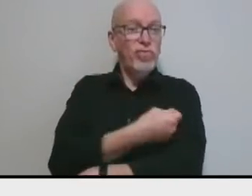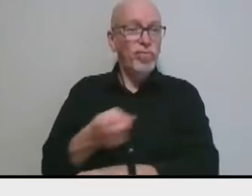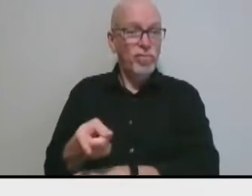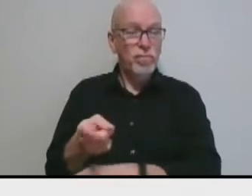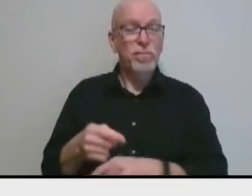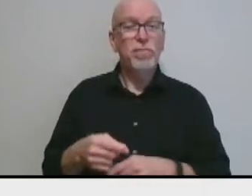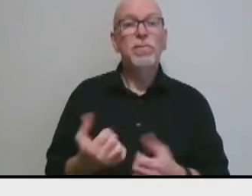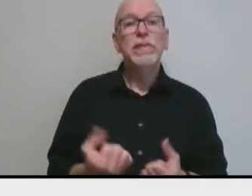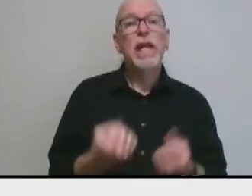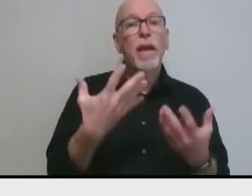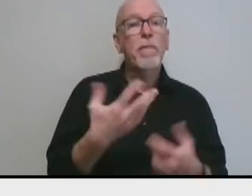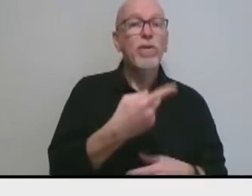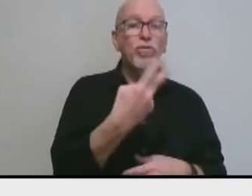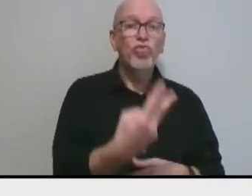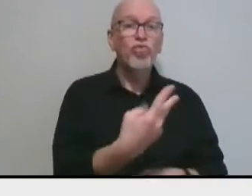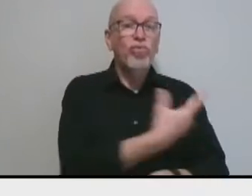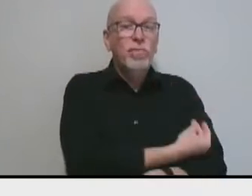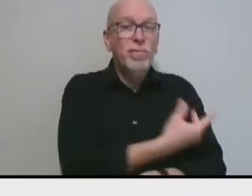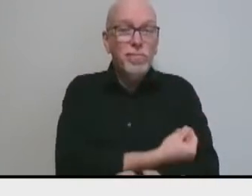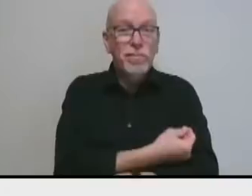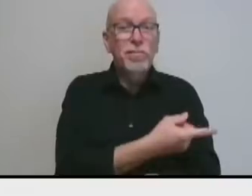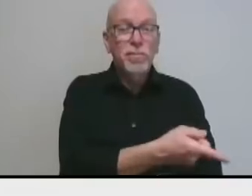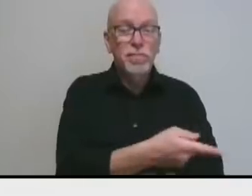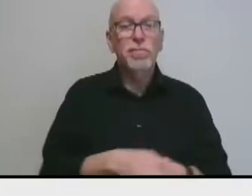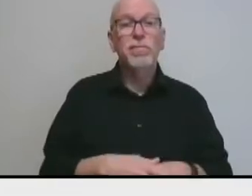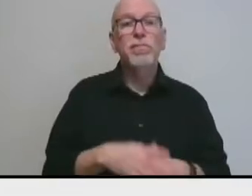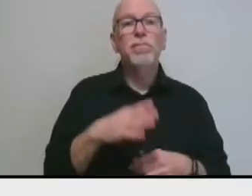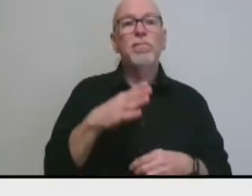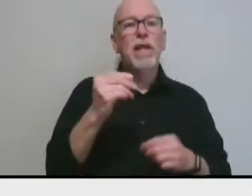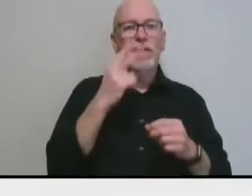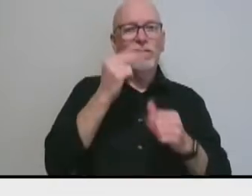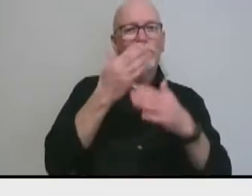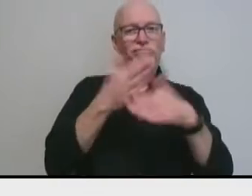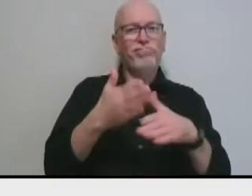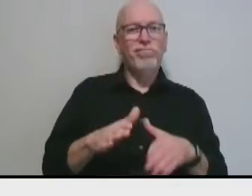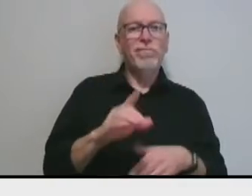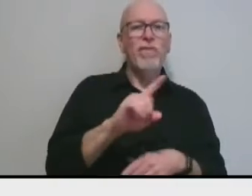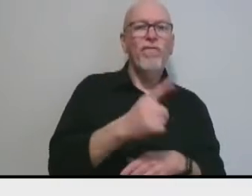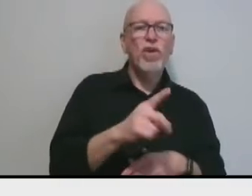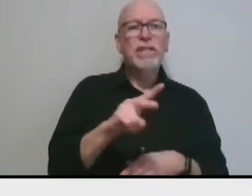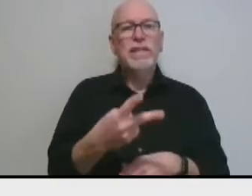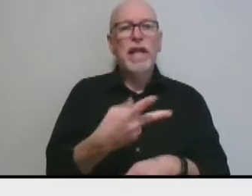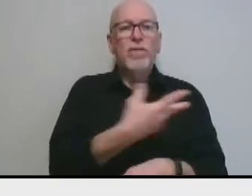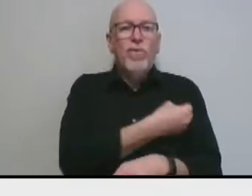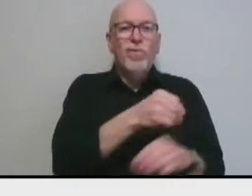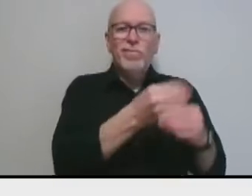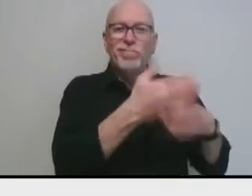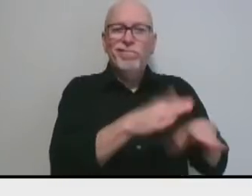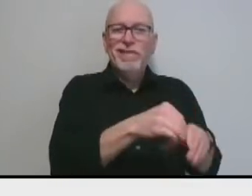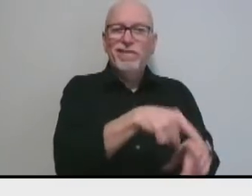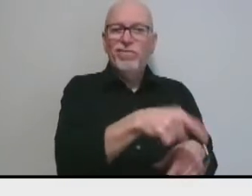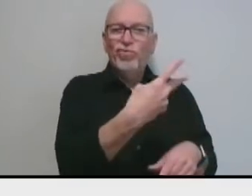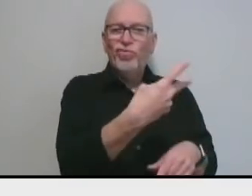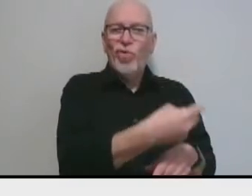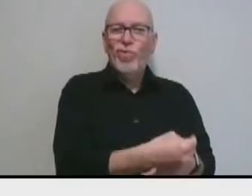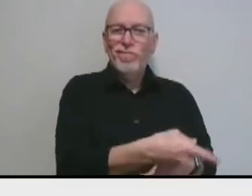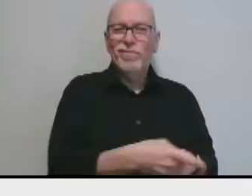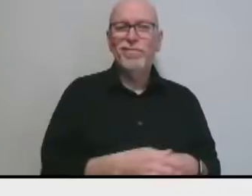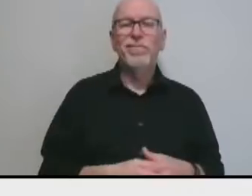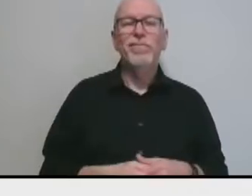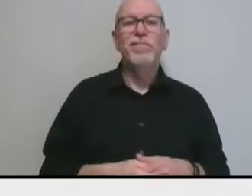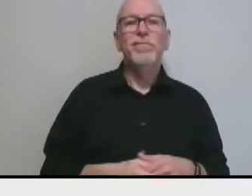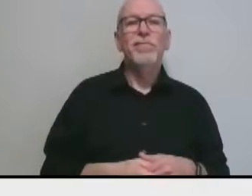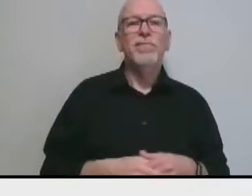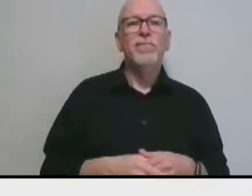how many two-dose vaccines have been administered, and the breakdown of first and second doses within that two-dose series. The